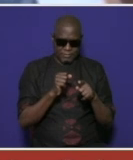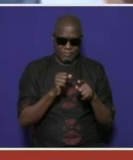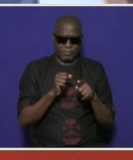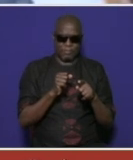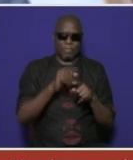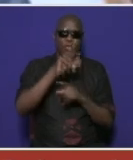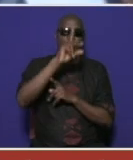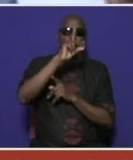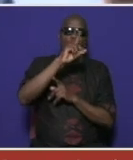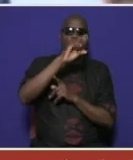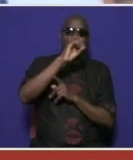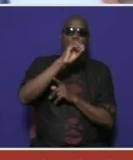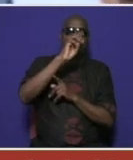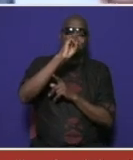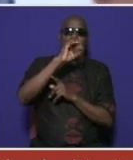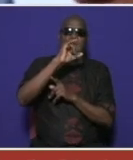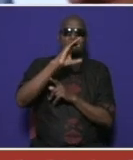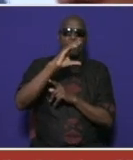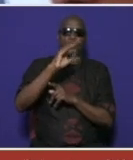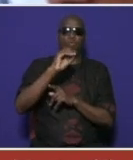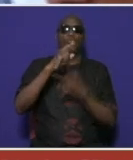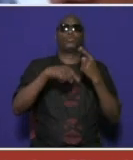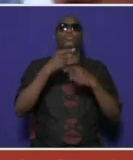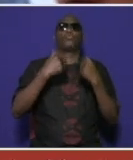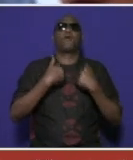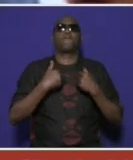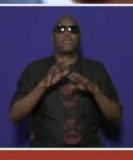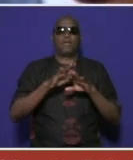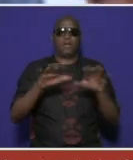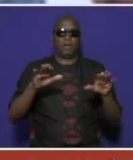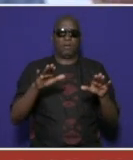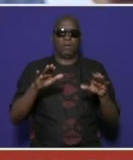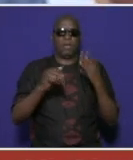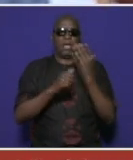Dominico continues to have the land, purportedly called the Kirima land.